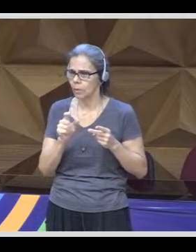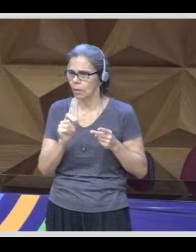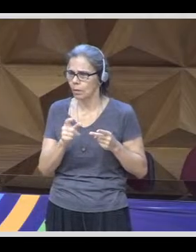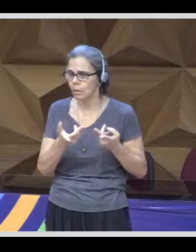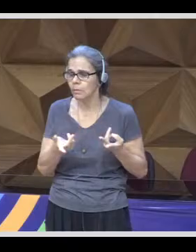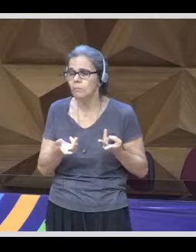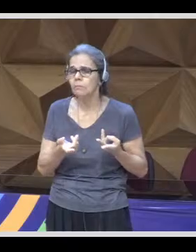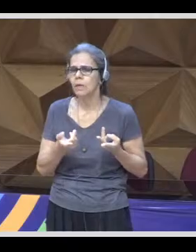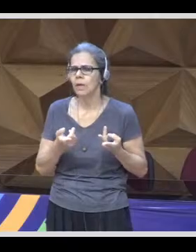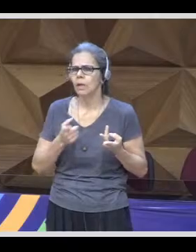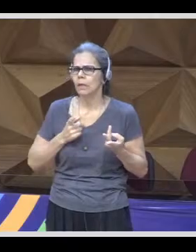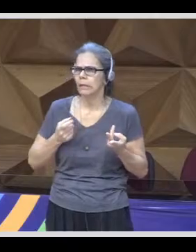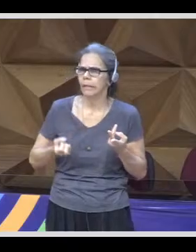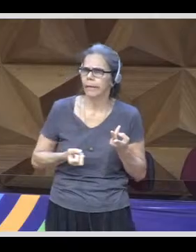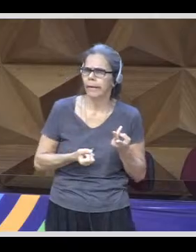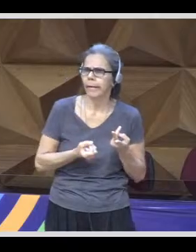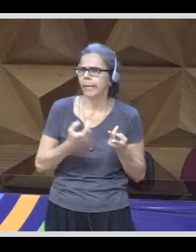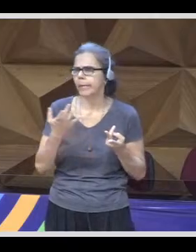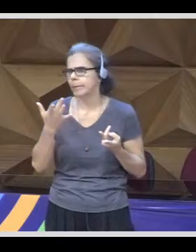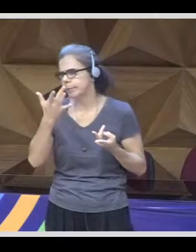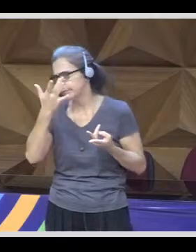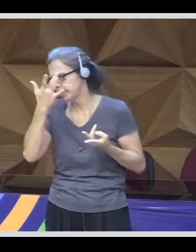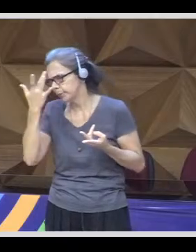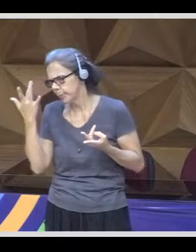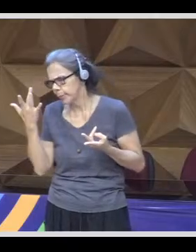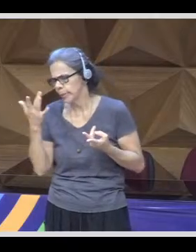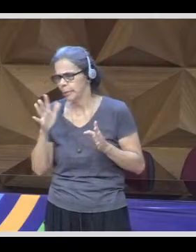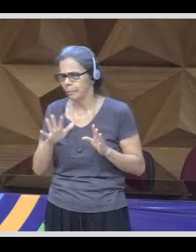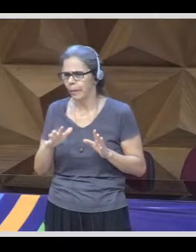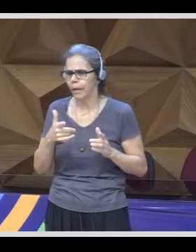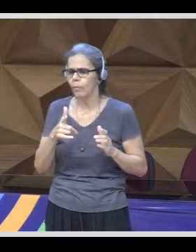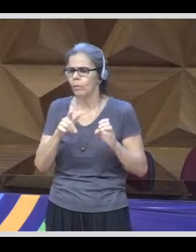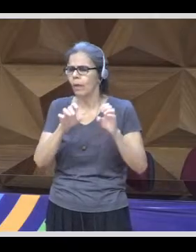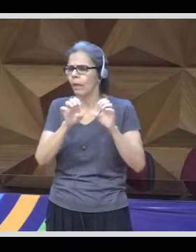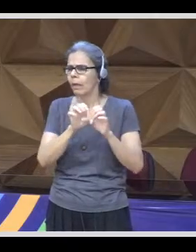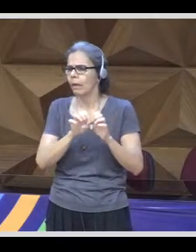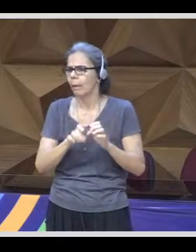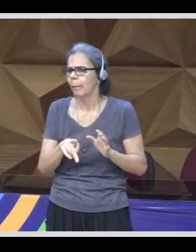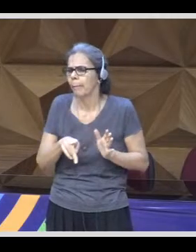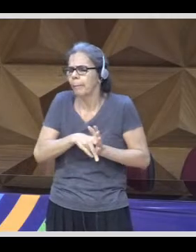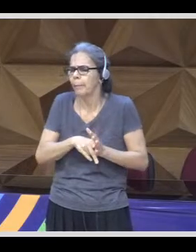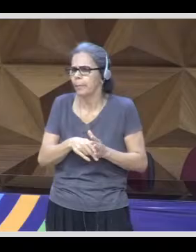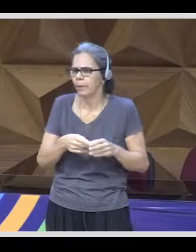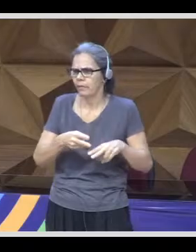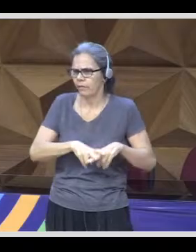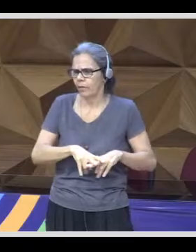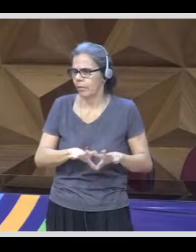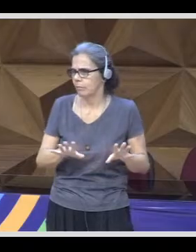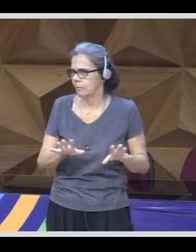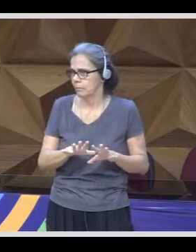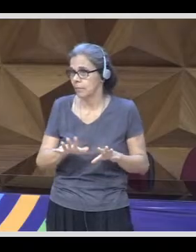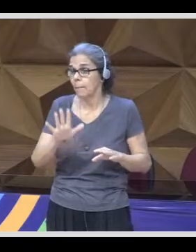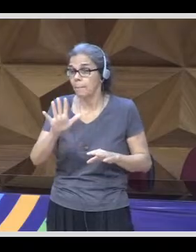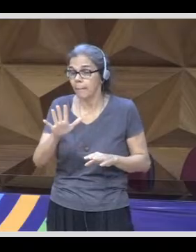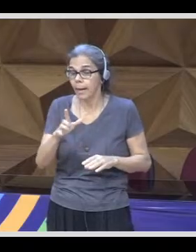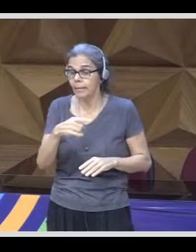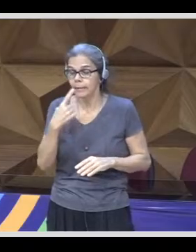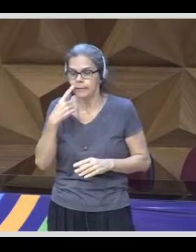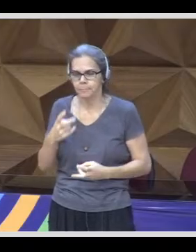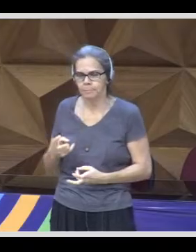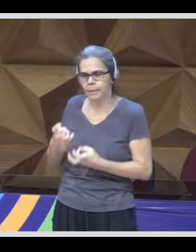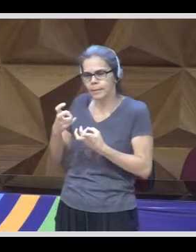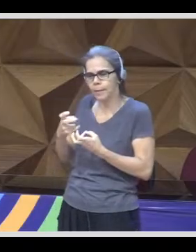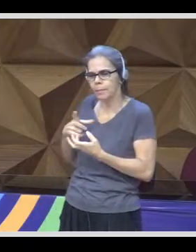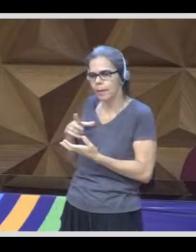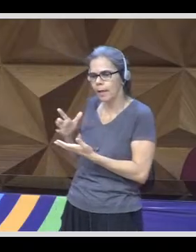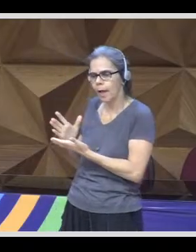whatsoever. But still, we see some specific roles. We have those who initiate the conversation.